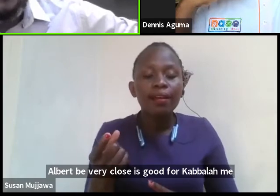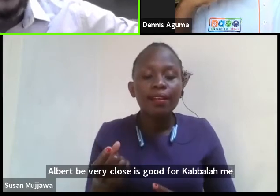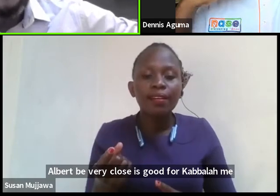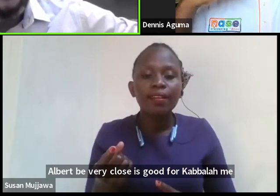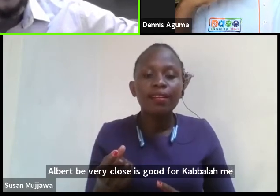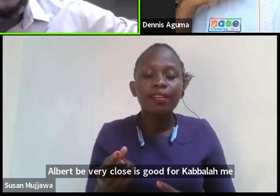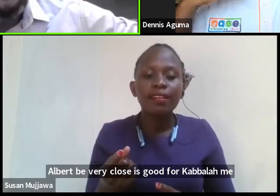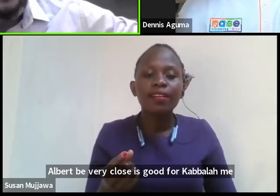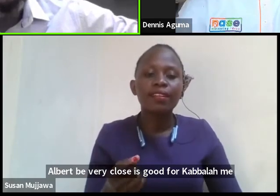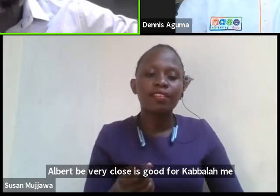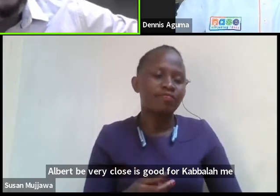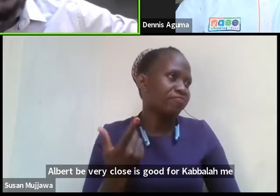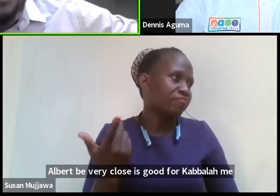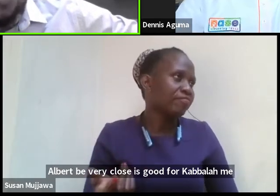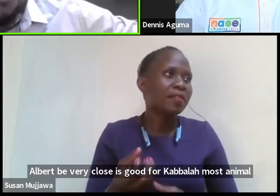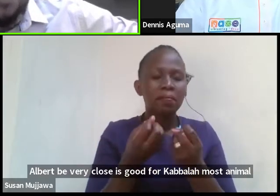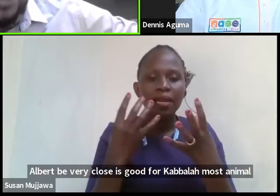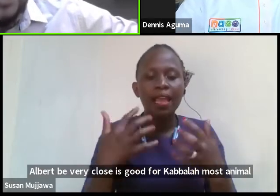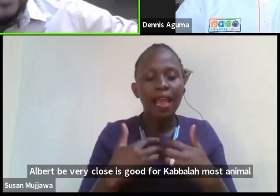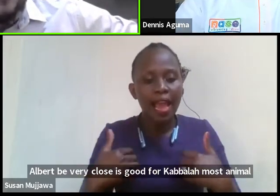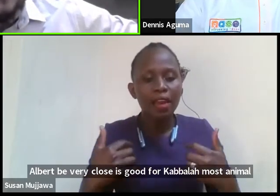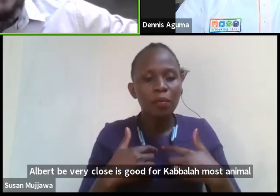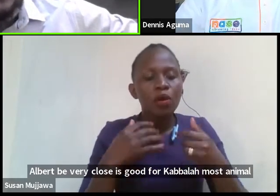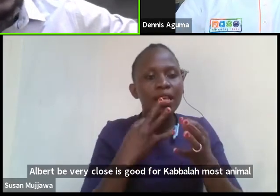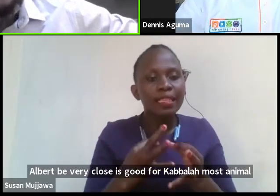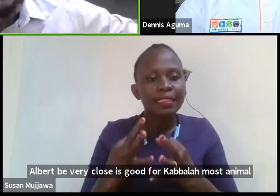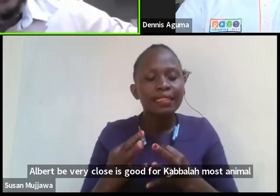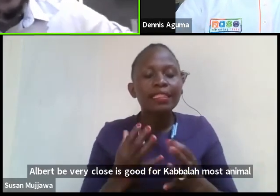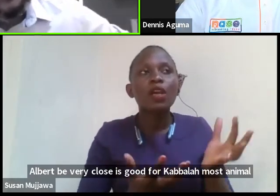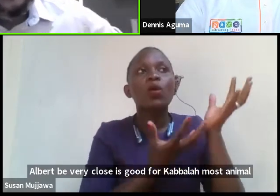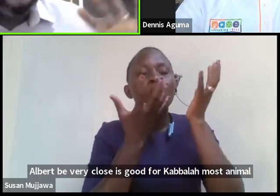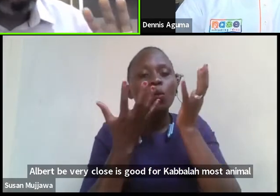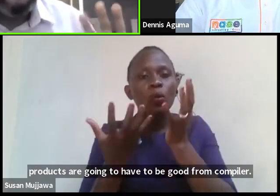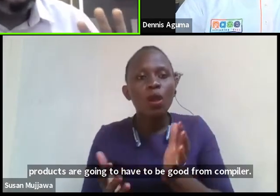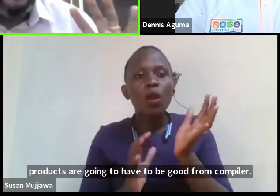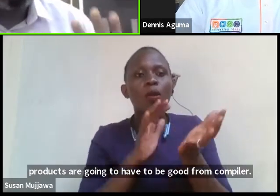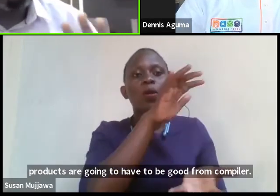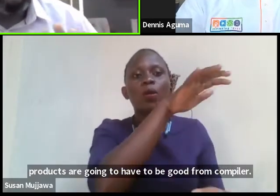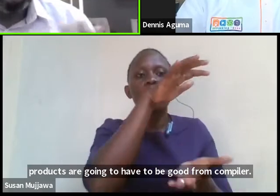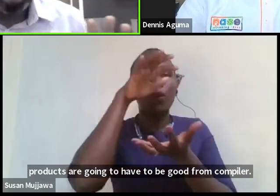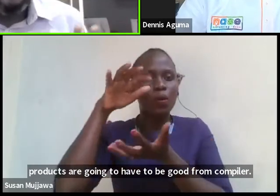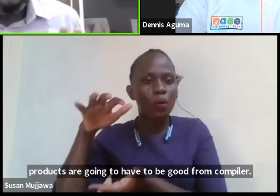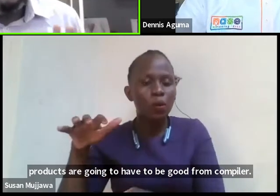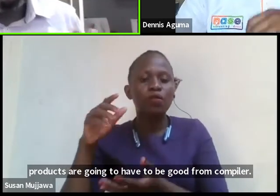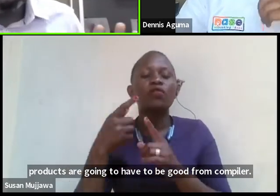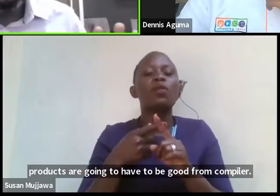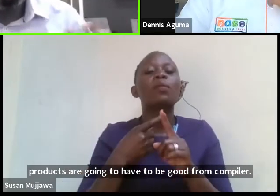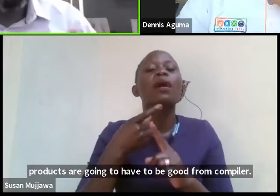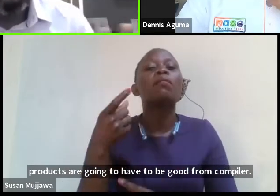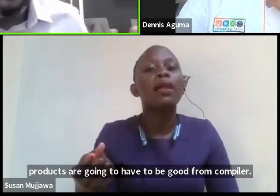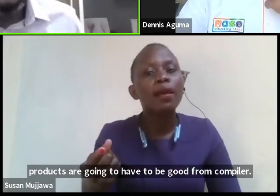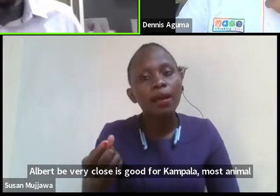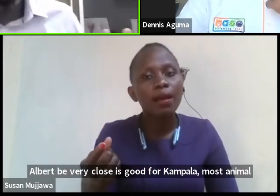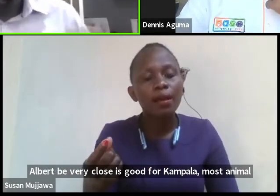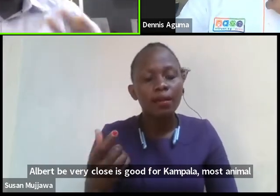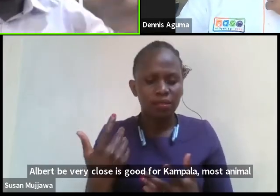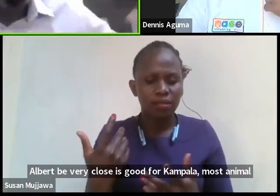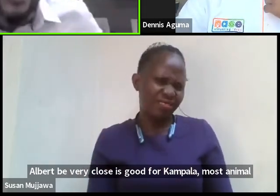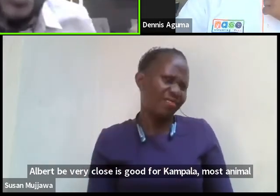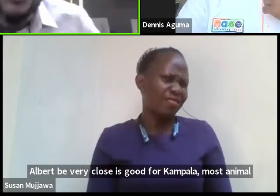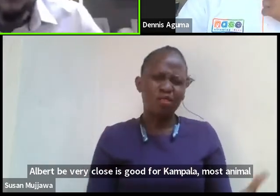animal products are going to have to be got from Kampala. But just think about how much opportunity that is for the local